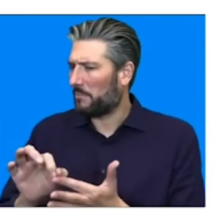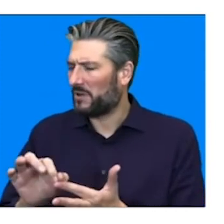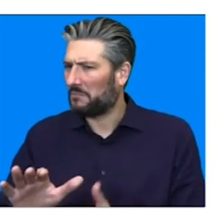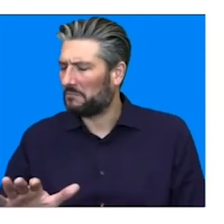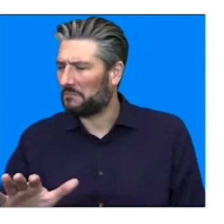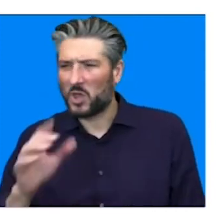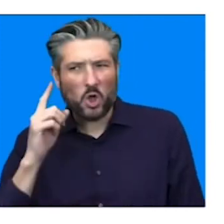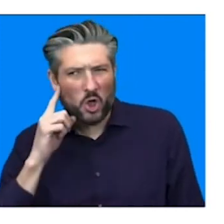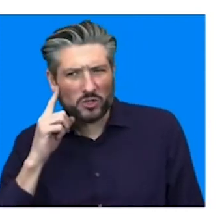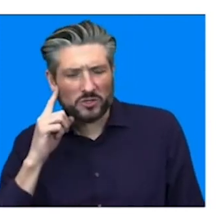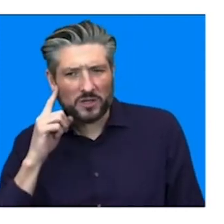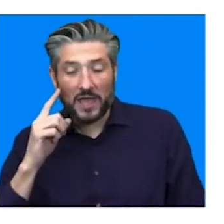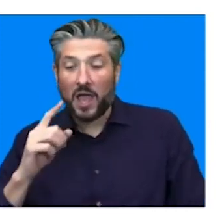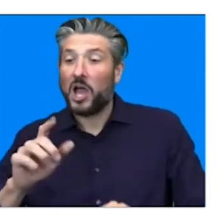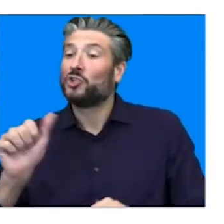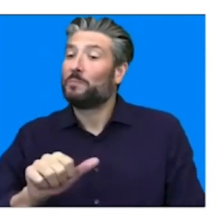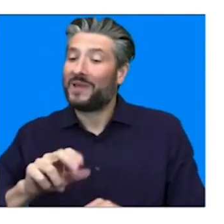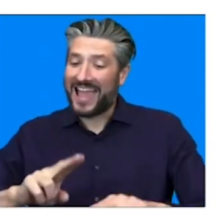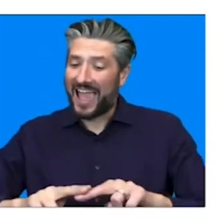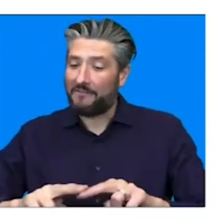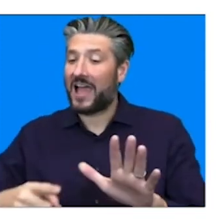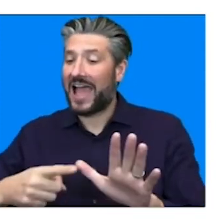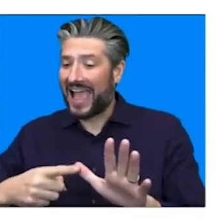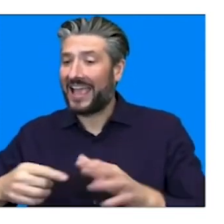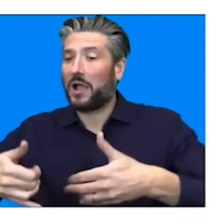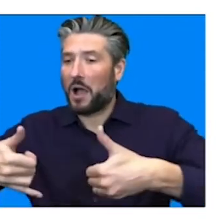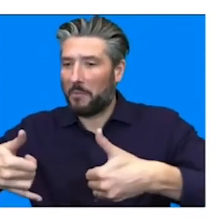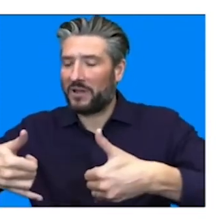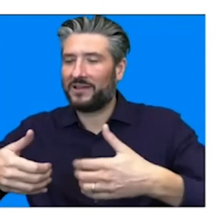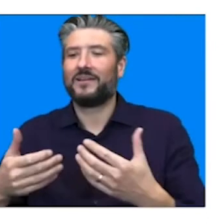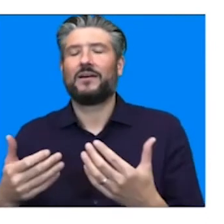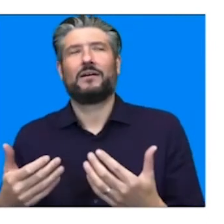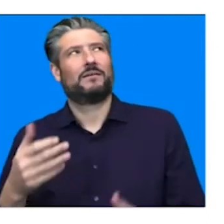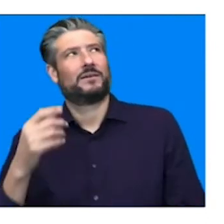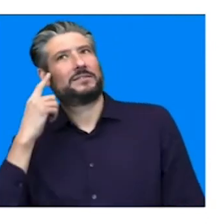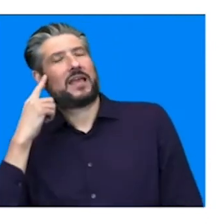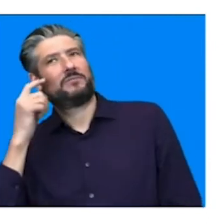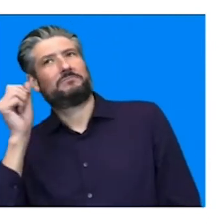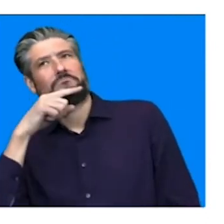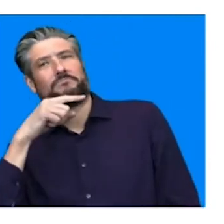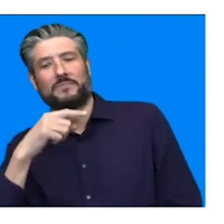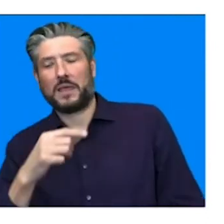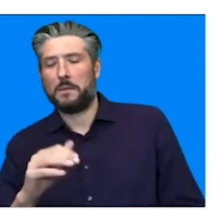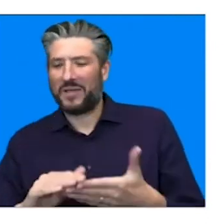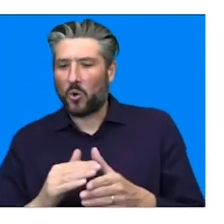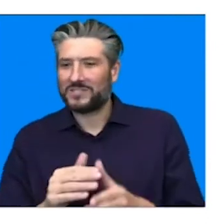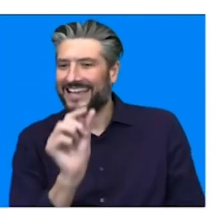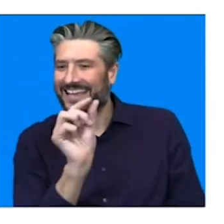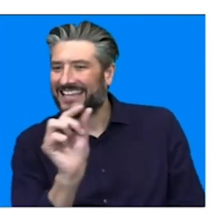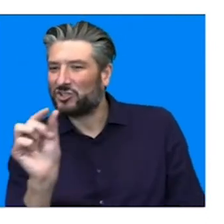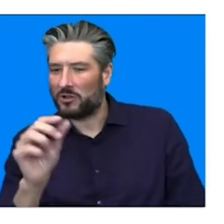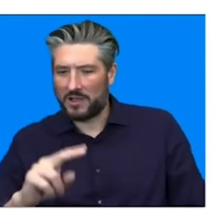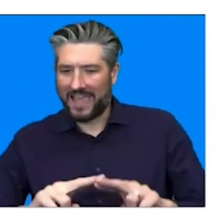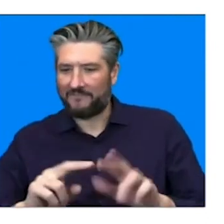was Women's FA Cup. So the point here is that if you have initials, then the text-to-speech may well try